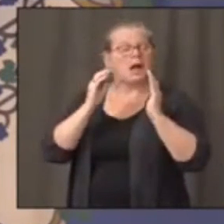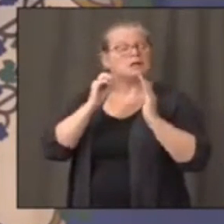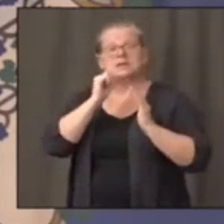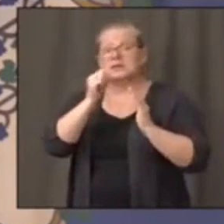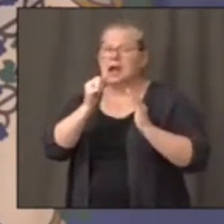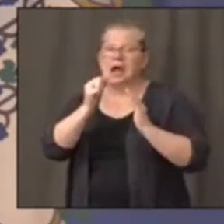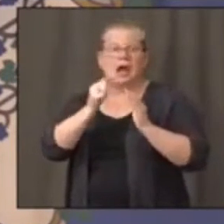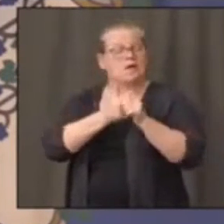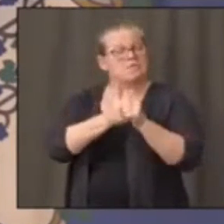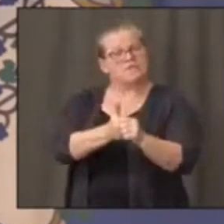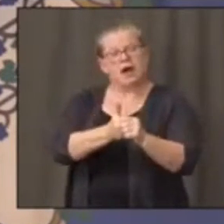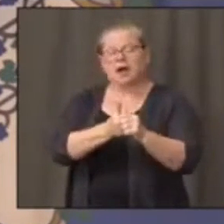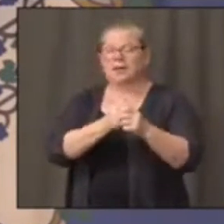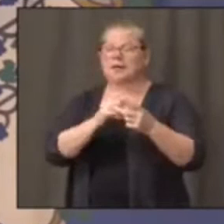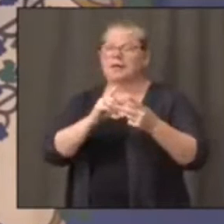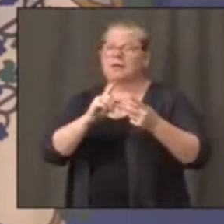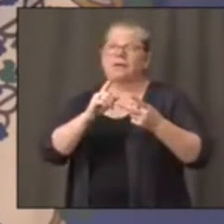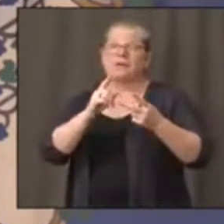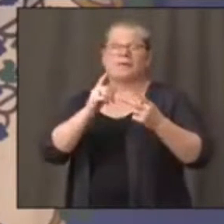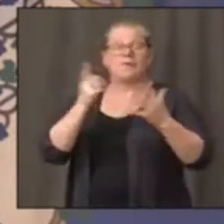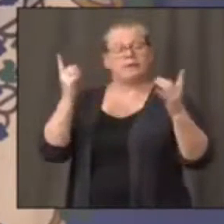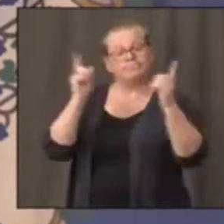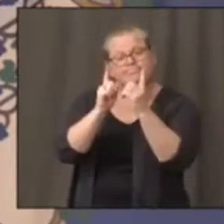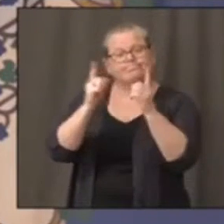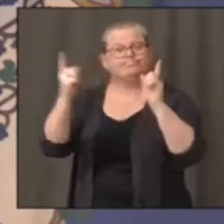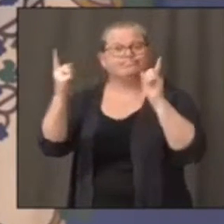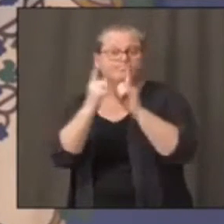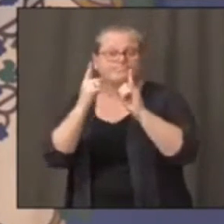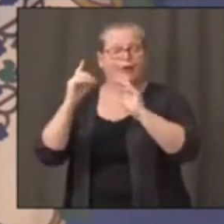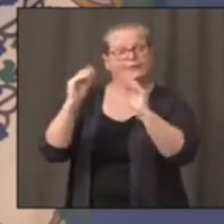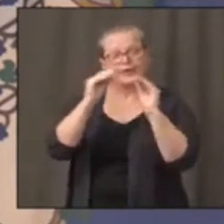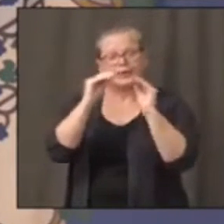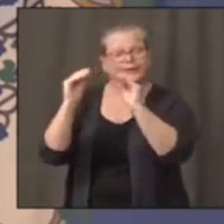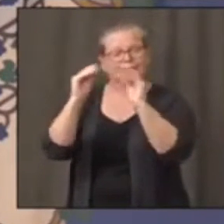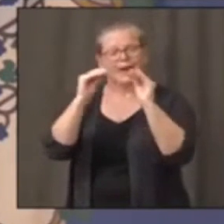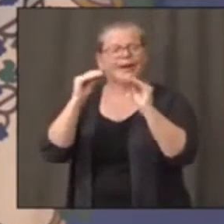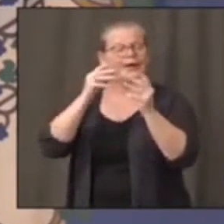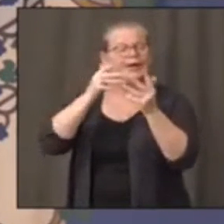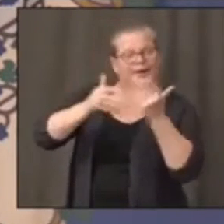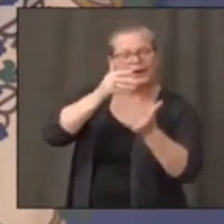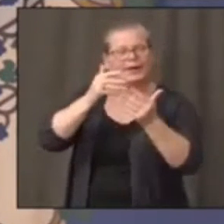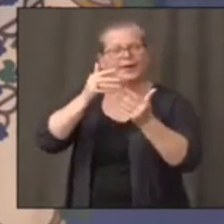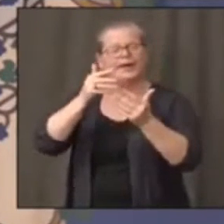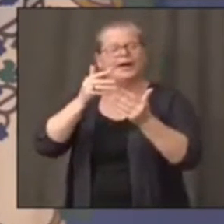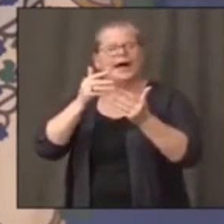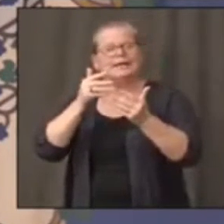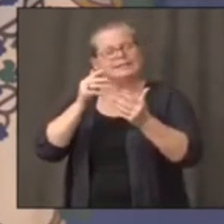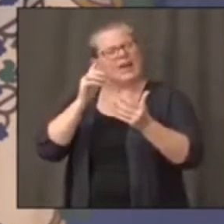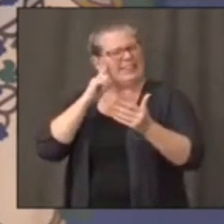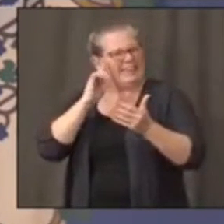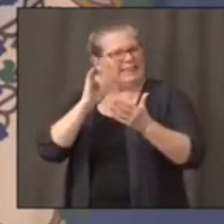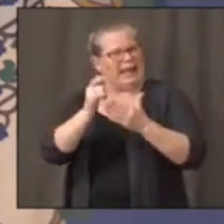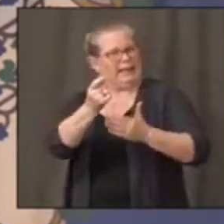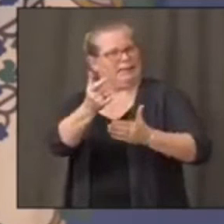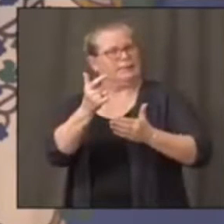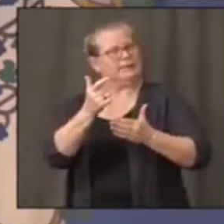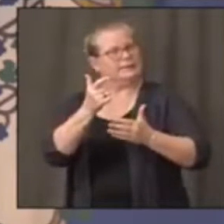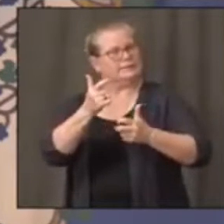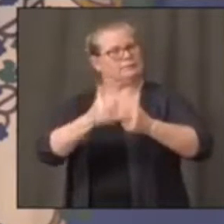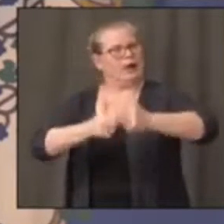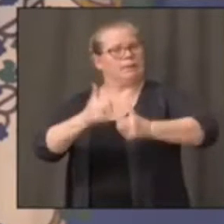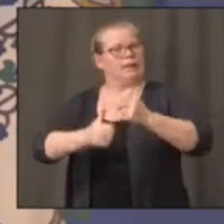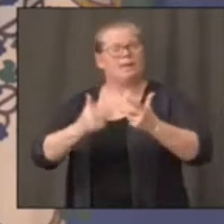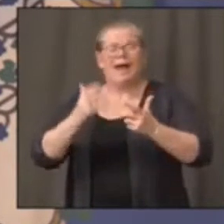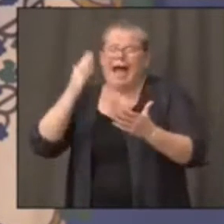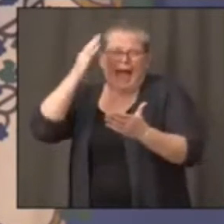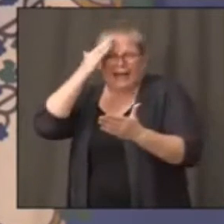that is a worry. I know how frustrating it's been. I know now it's July. I know we haven't seen your friends in quite some time. You're making up for some lost